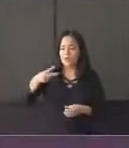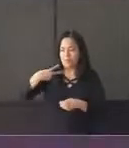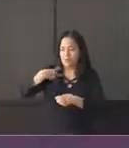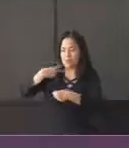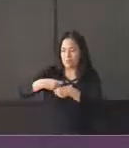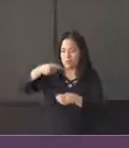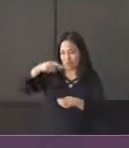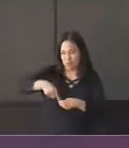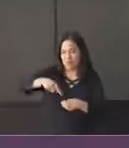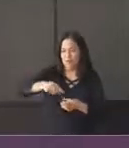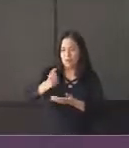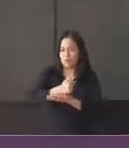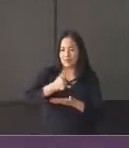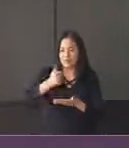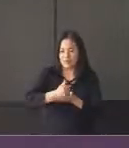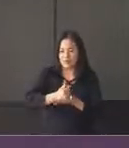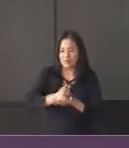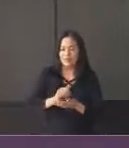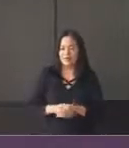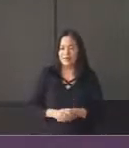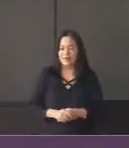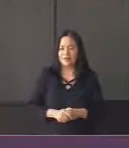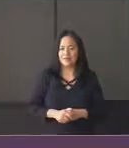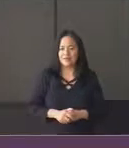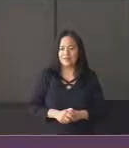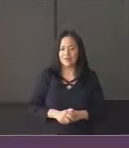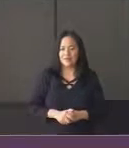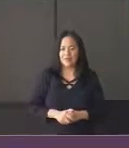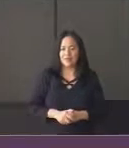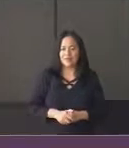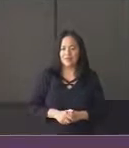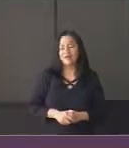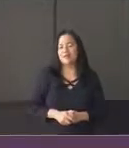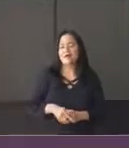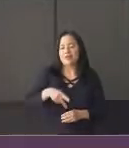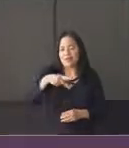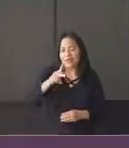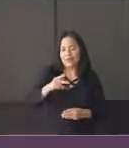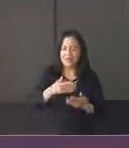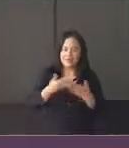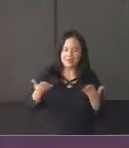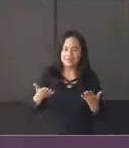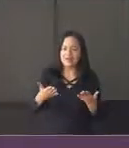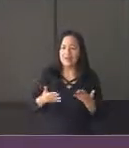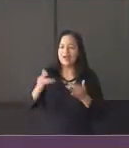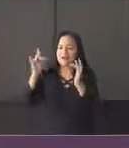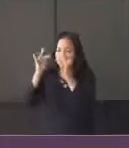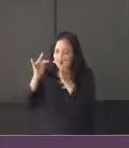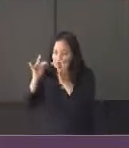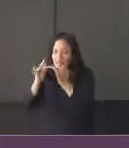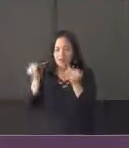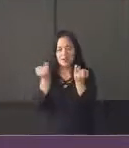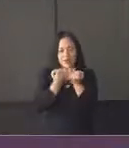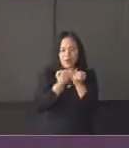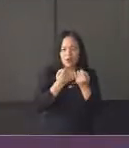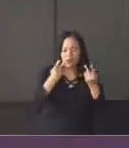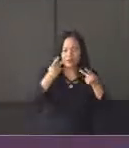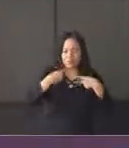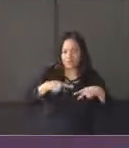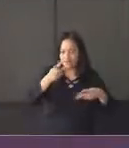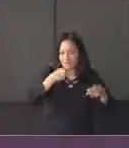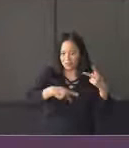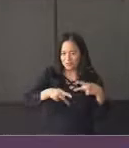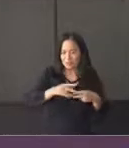attending this forum in my city. I thank the possibility of it being hybrid and do this